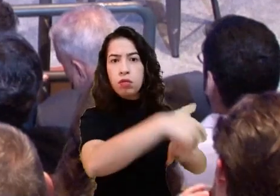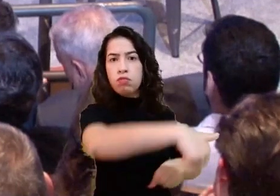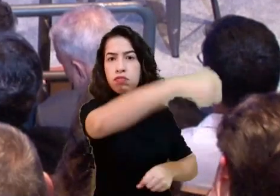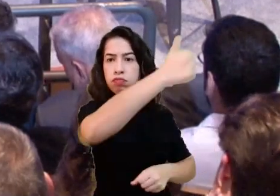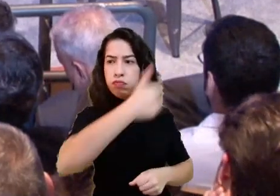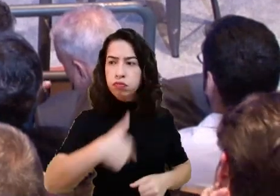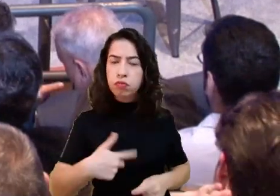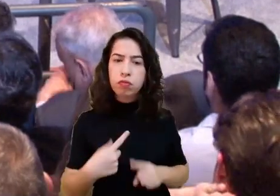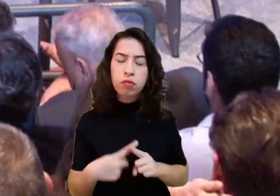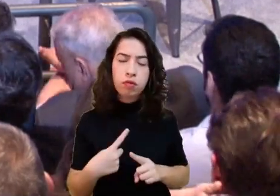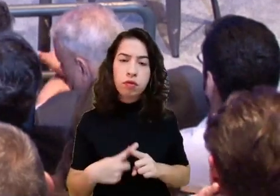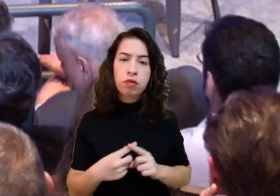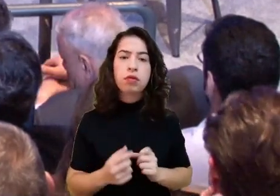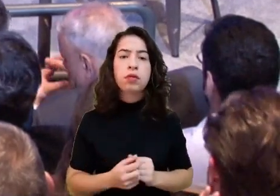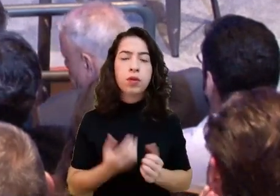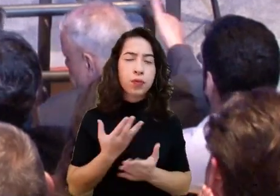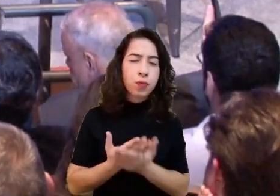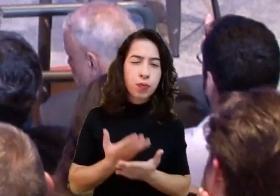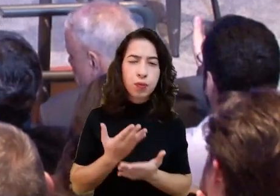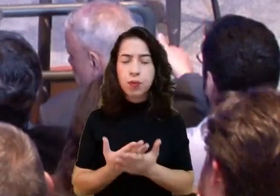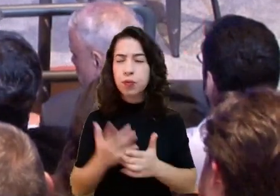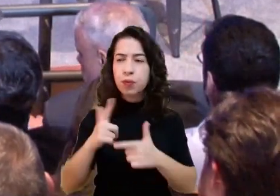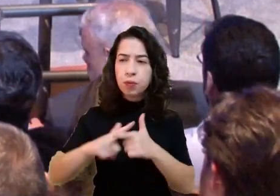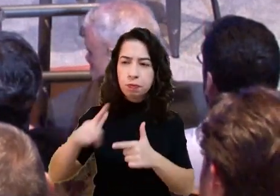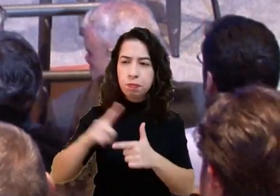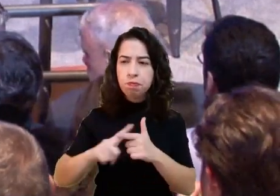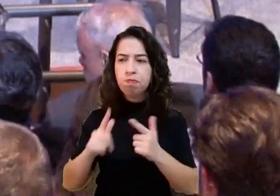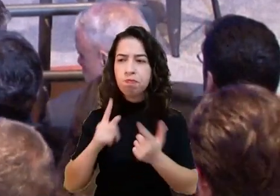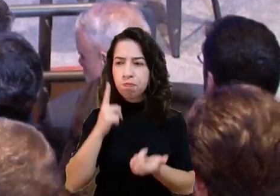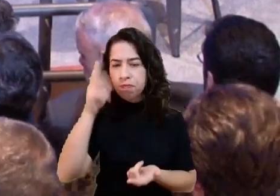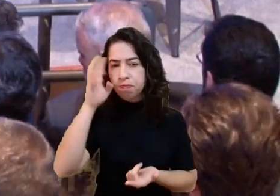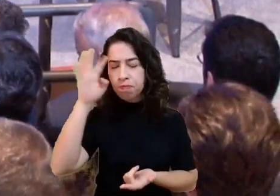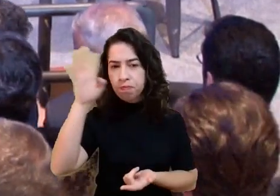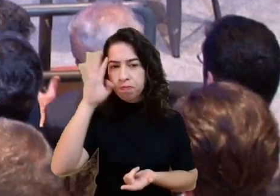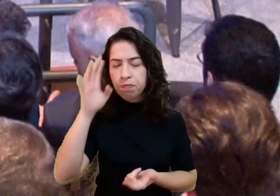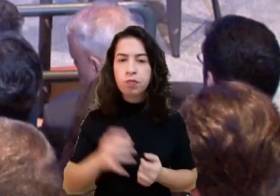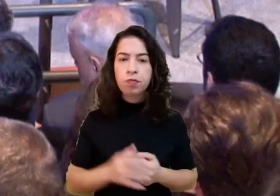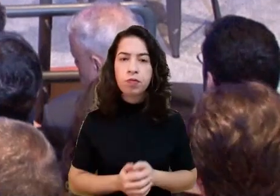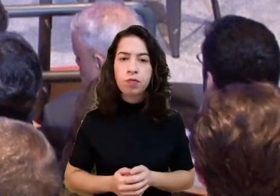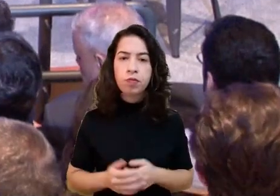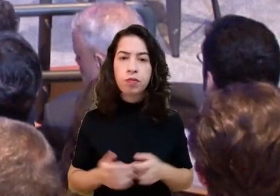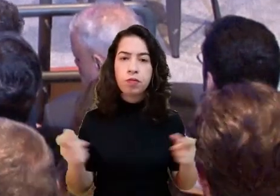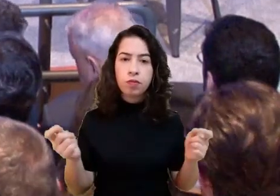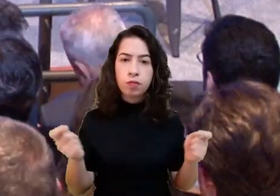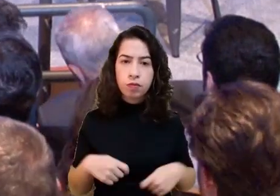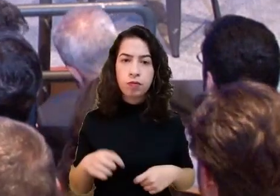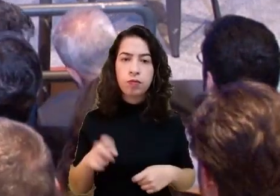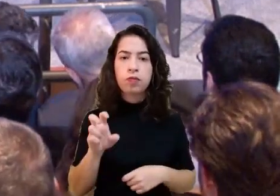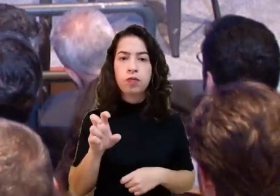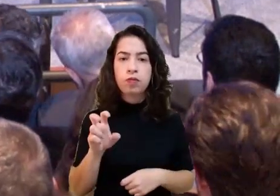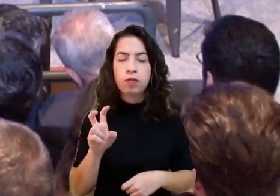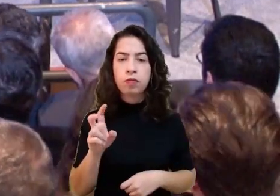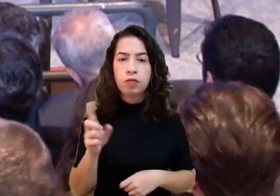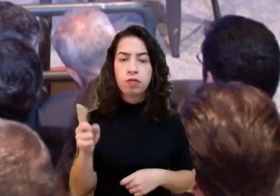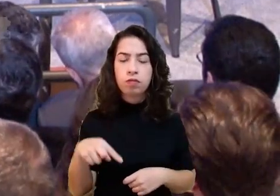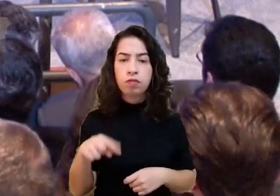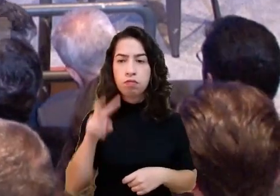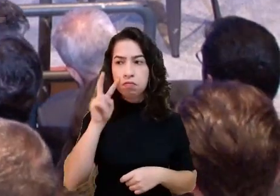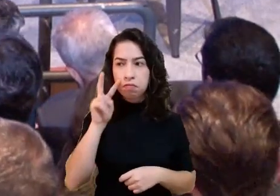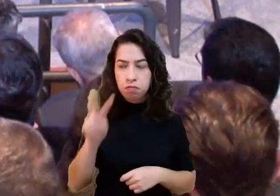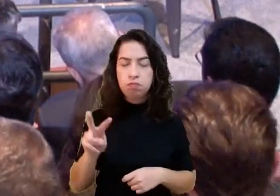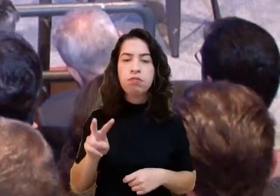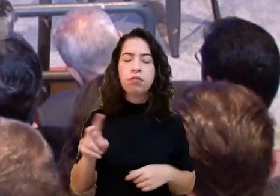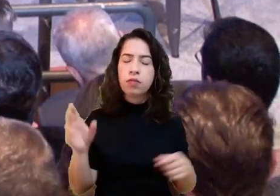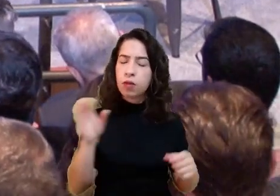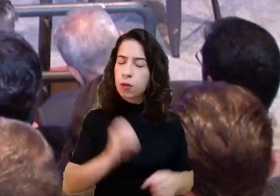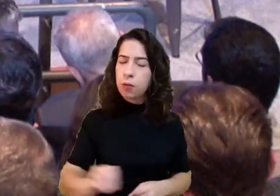to study and remove this bottleneck, and that maybe the venture capitals can play this role. I think this